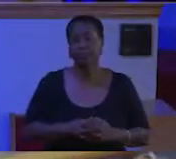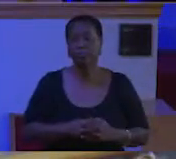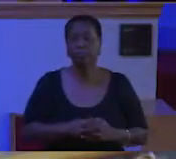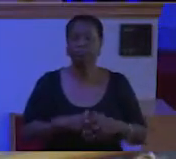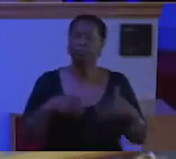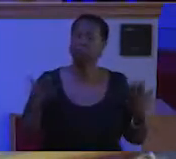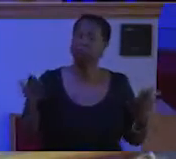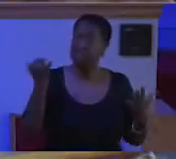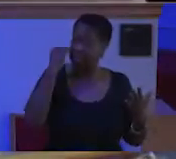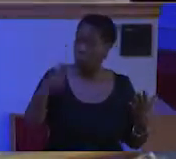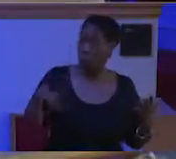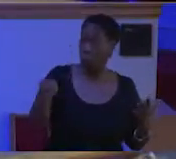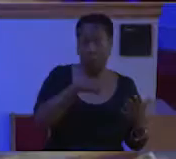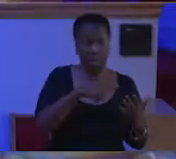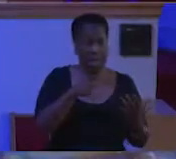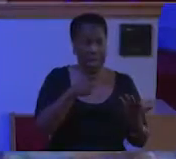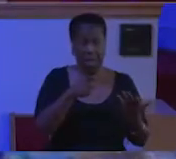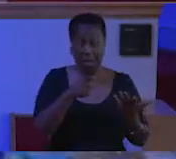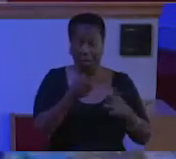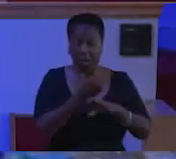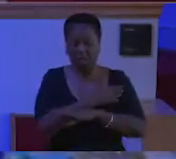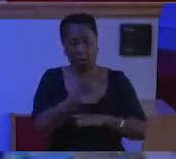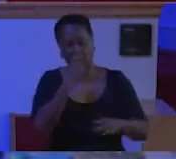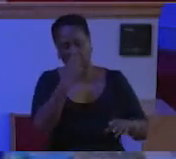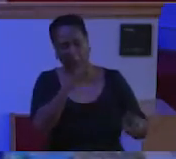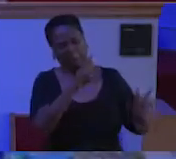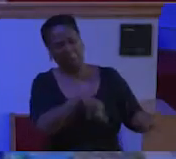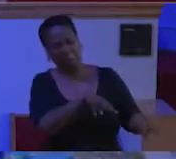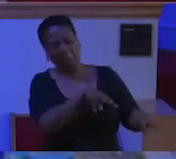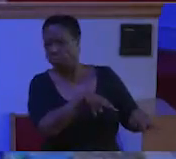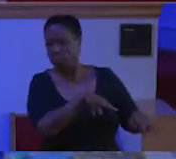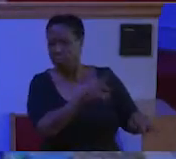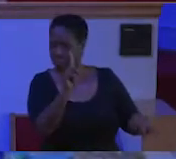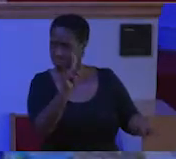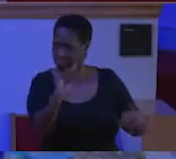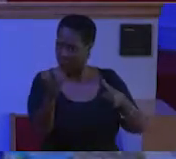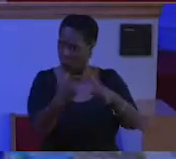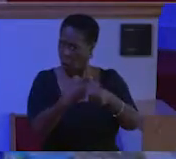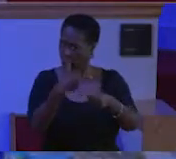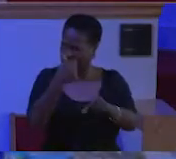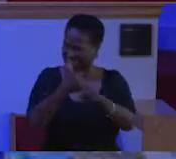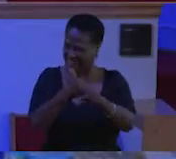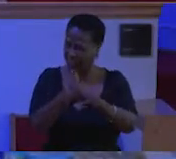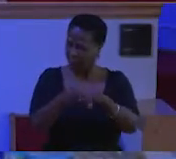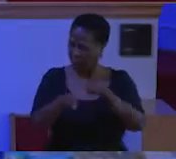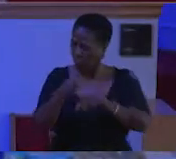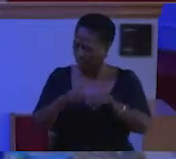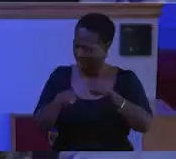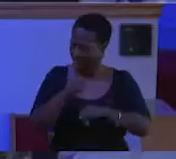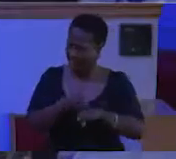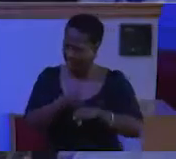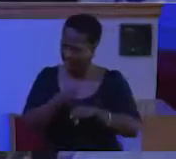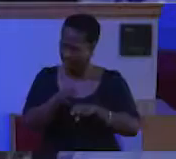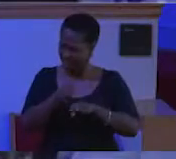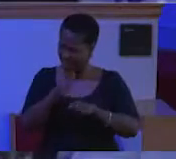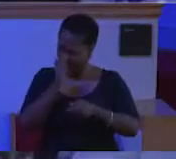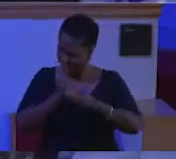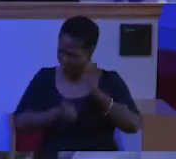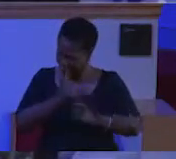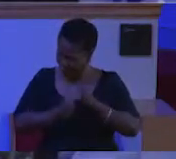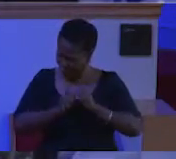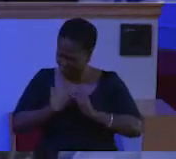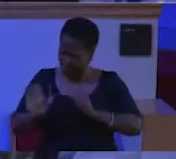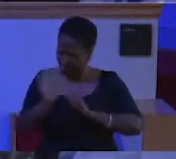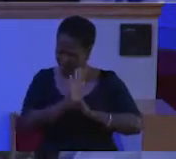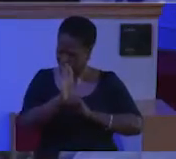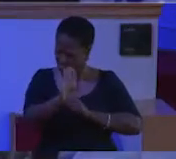So before you go looking down on somebody else, you need to just take a step back. Rewind the button